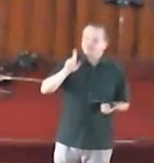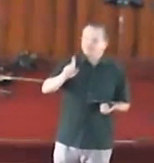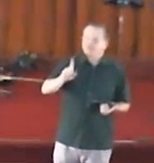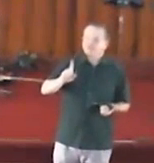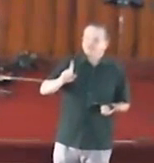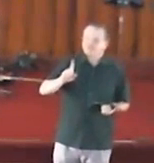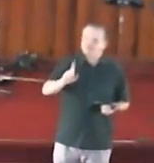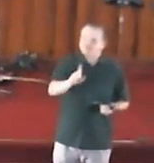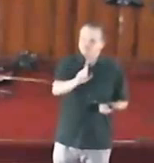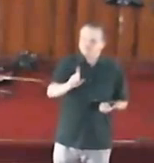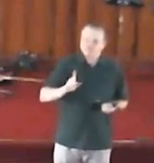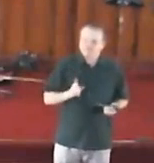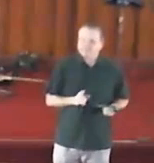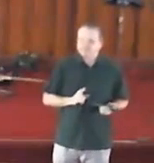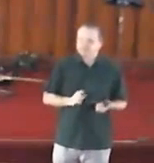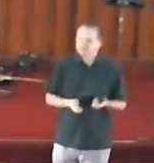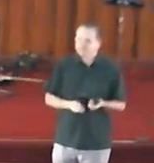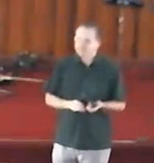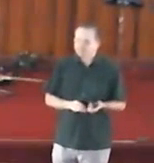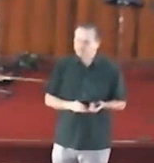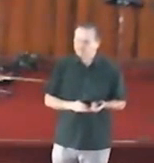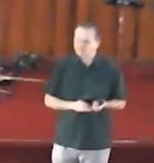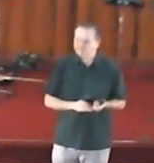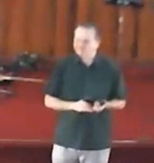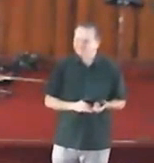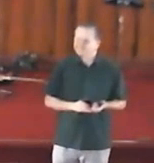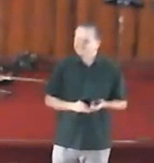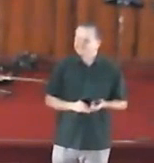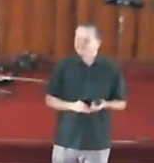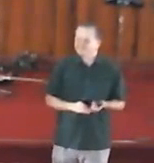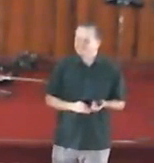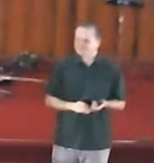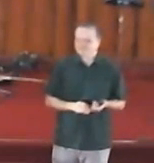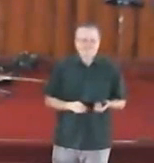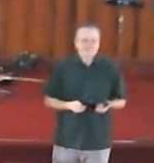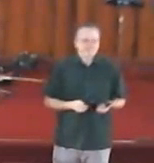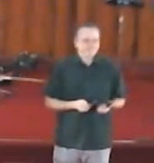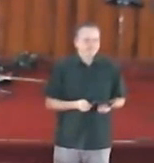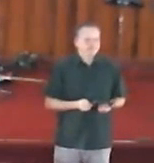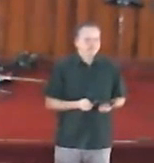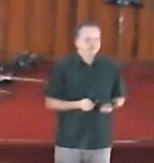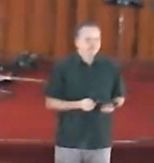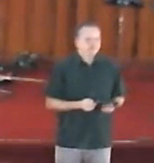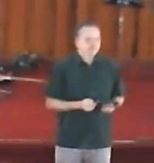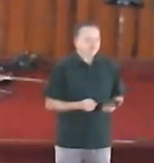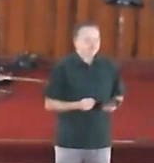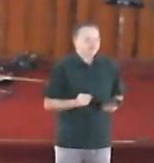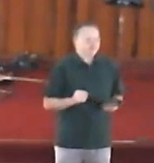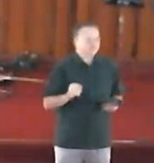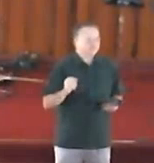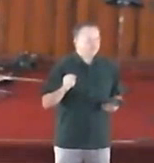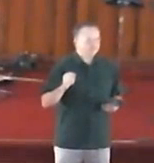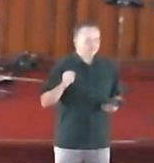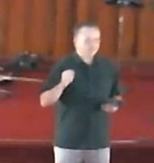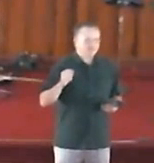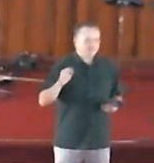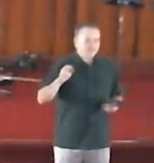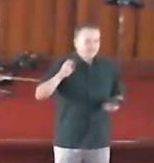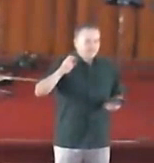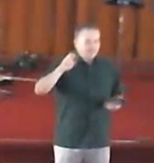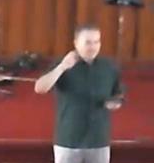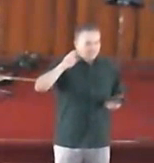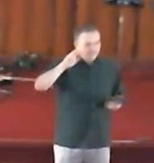arrepentimiento de pecados no es suficiente para salvación. So what's important to see here is that repentance of sin is not enough